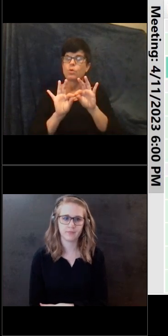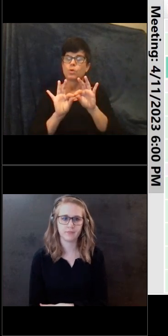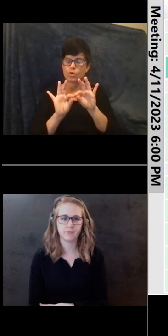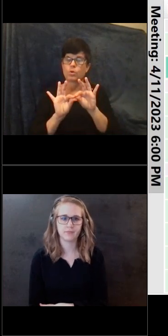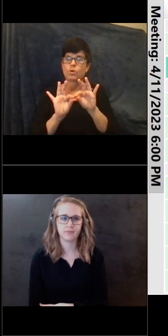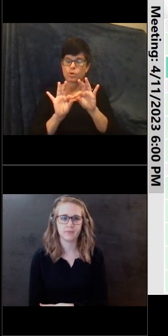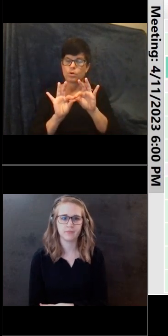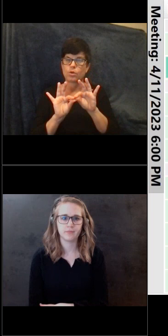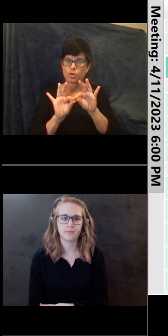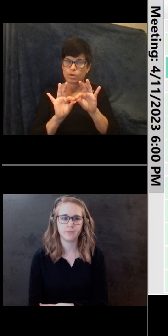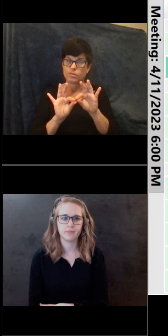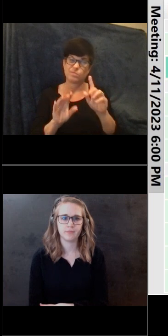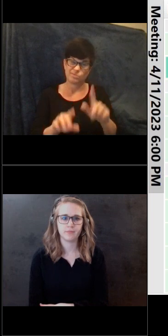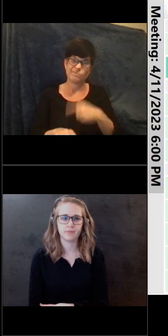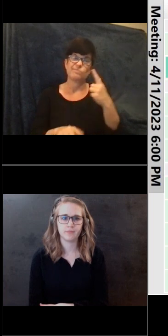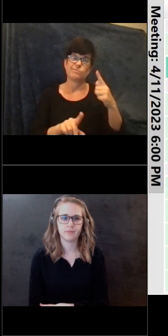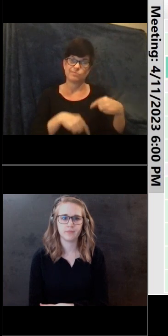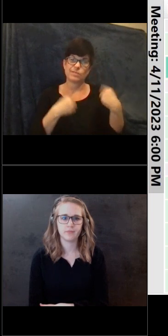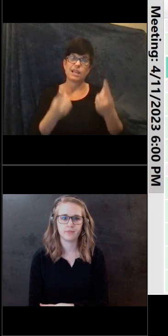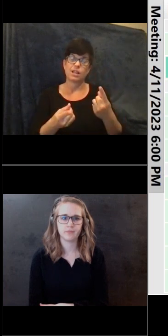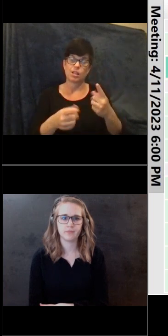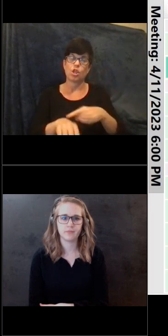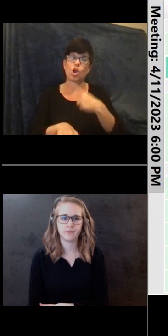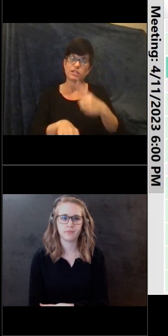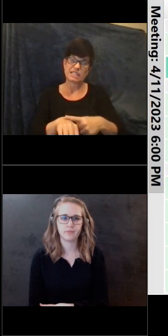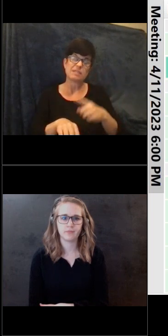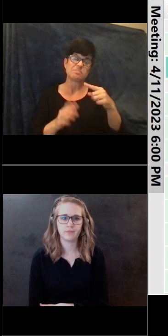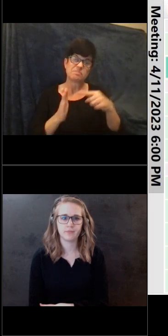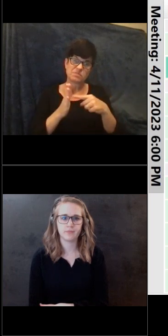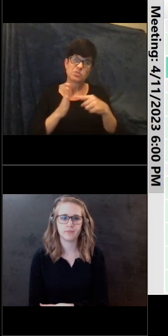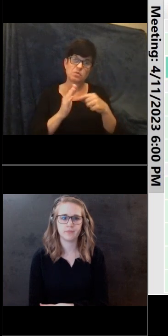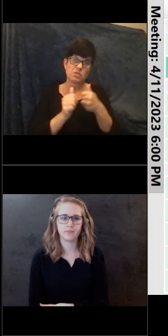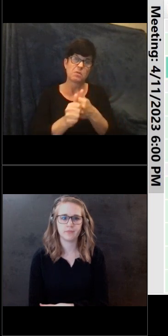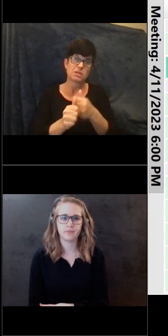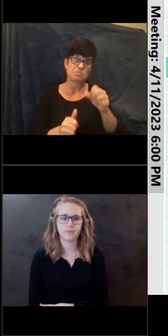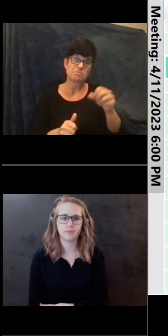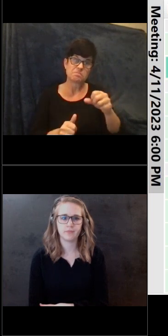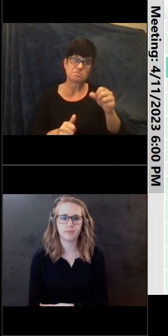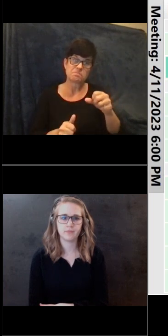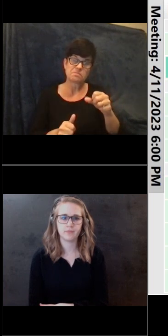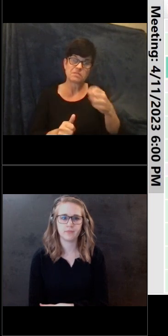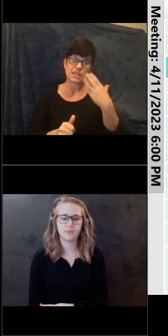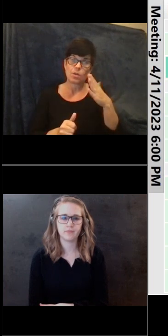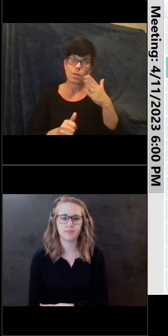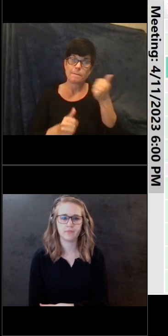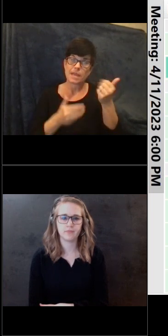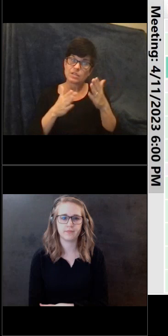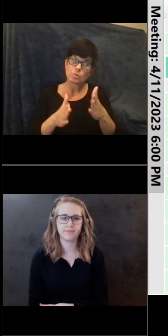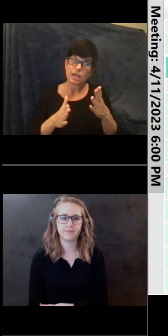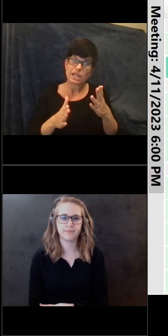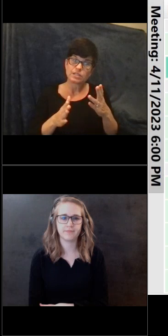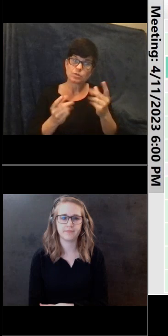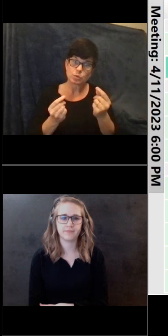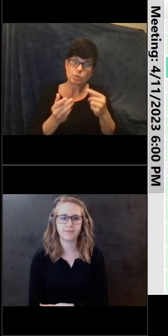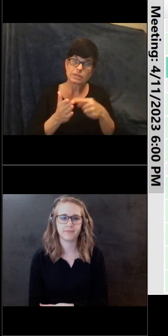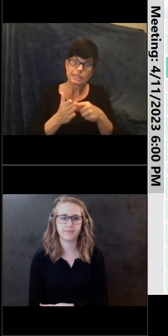it's been a long time. So it probably is due for an update. So I don't know the best way to go about it, if spending